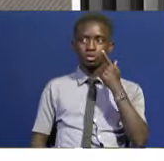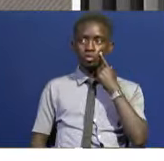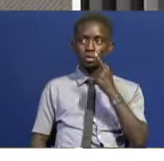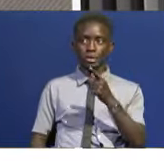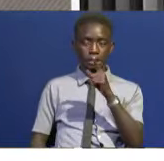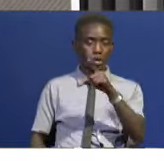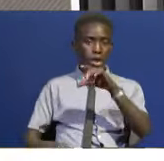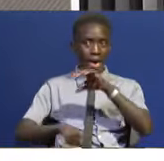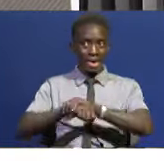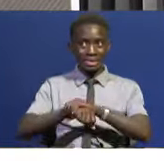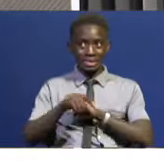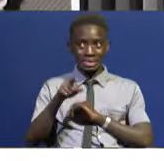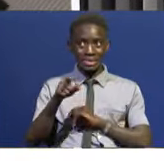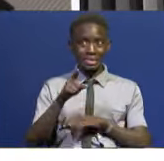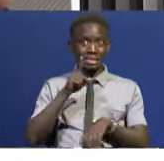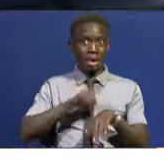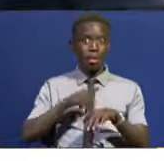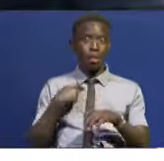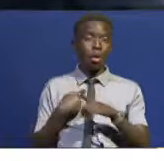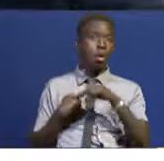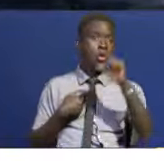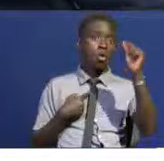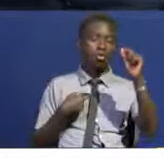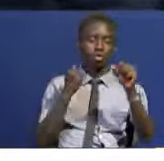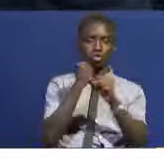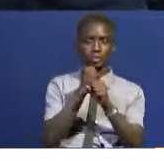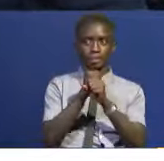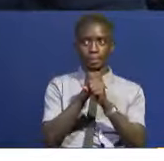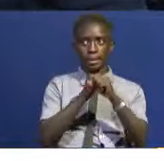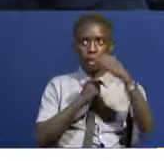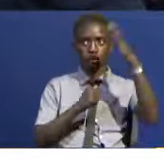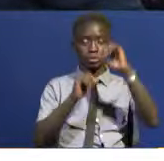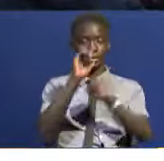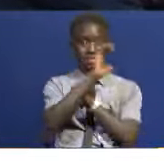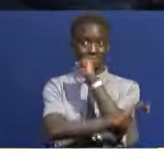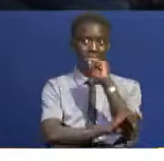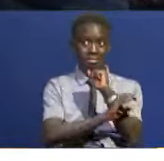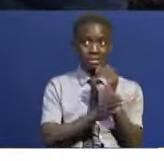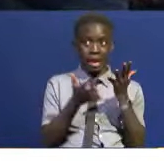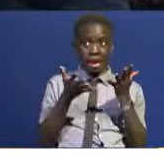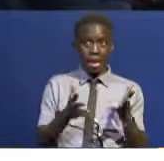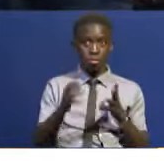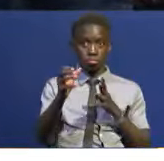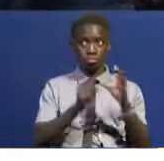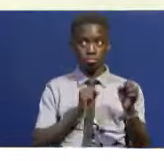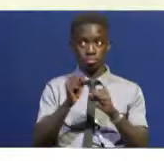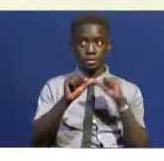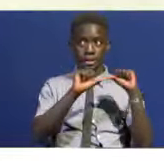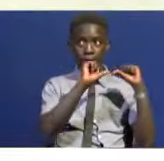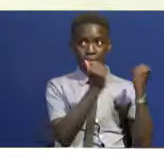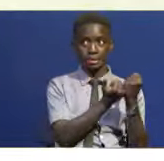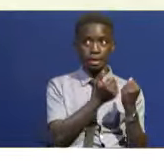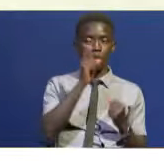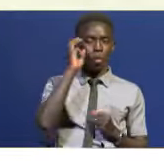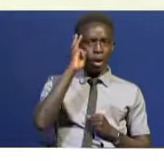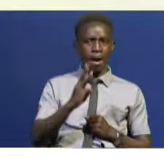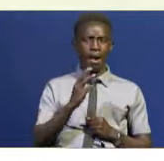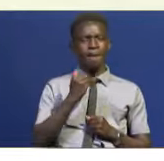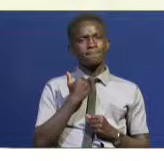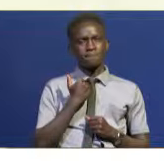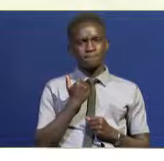getting them to work for the job overseas. Additionally, recruitment agencies will be subjected to stringent vetting